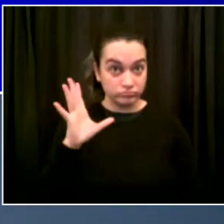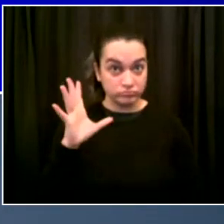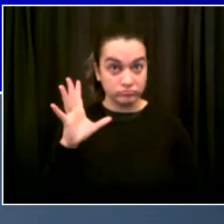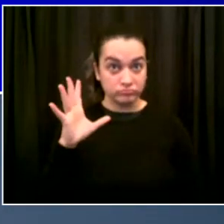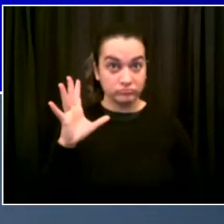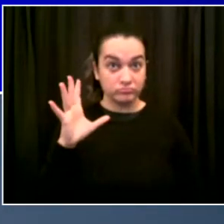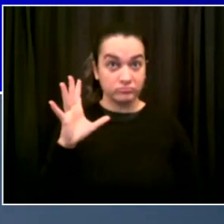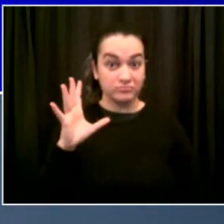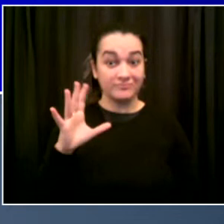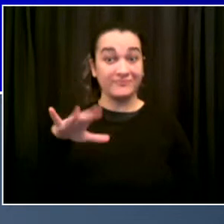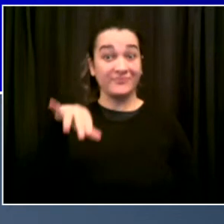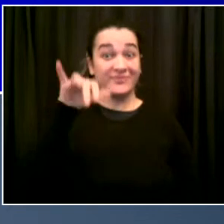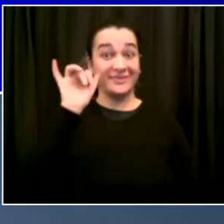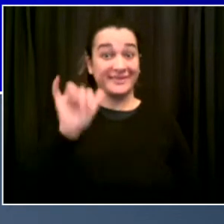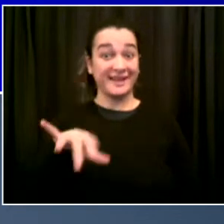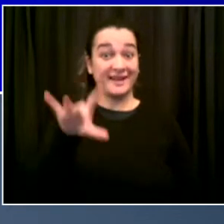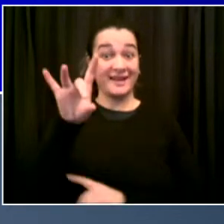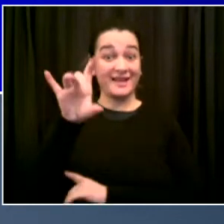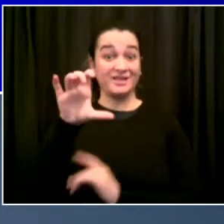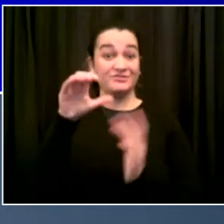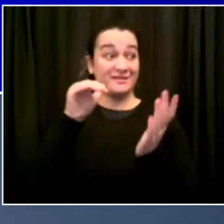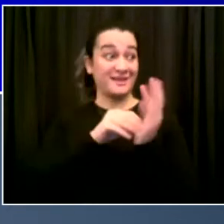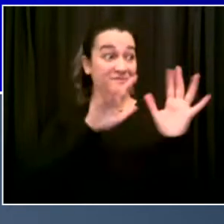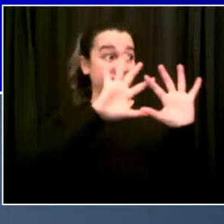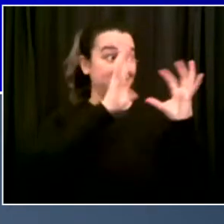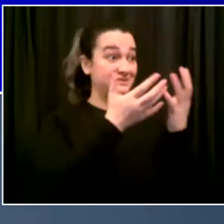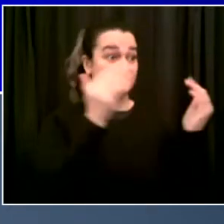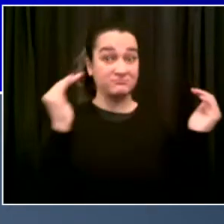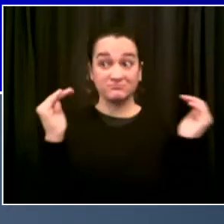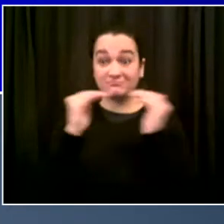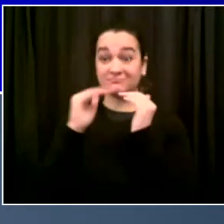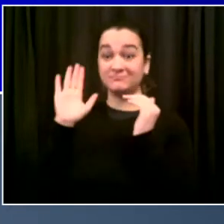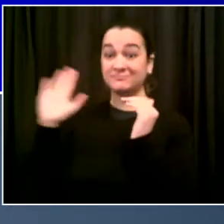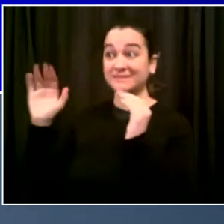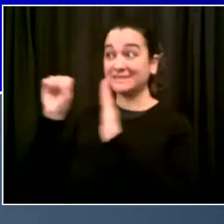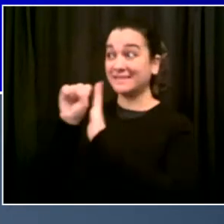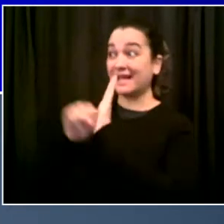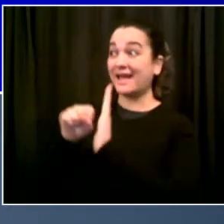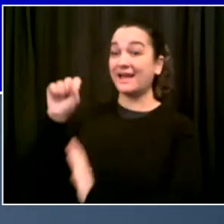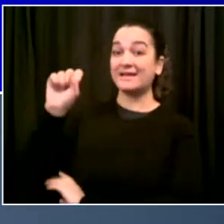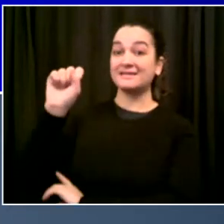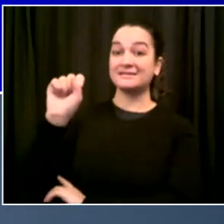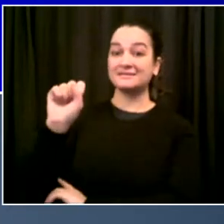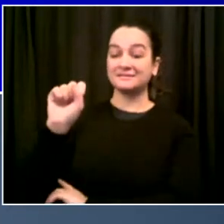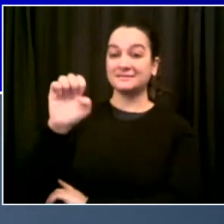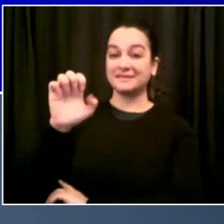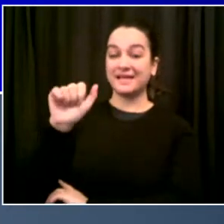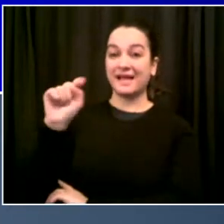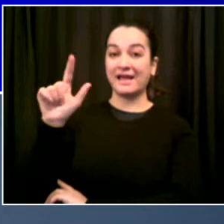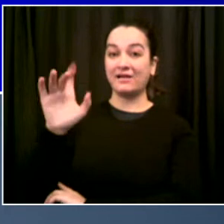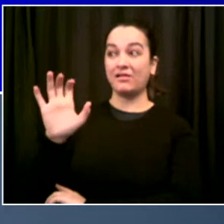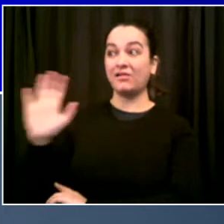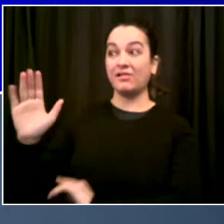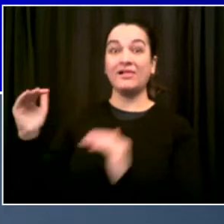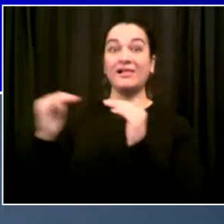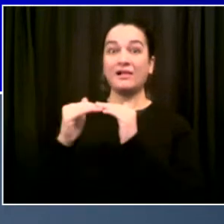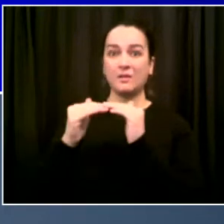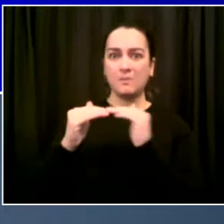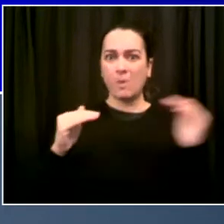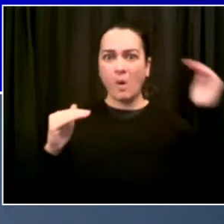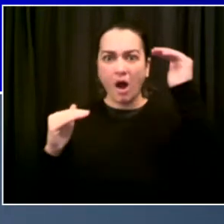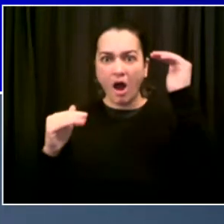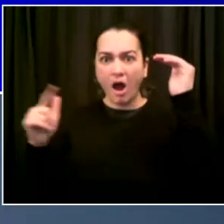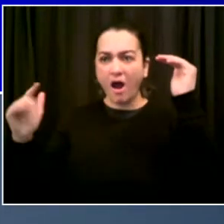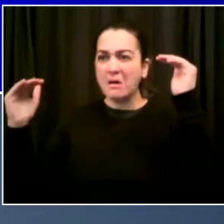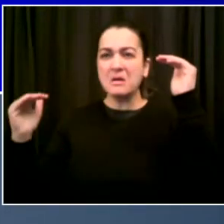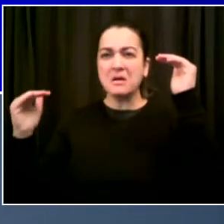line is we don't have the supply we need. This situation gets less and less acceptable by the day. We